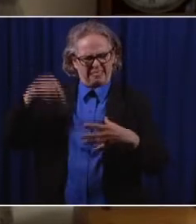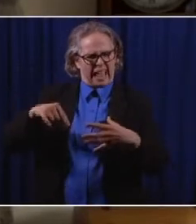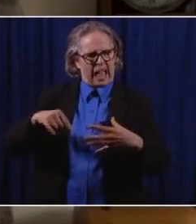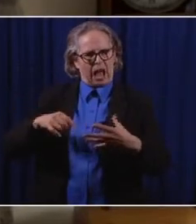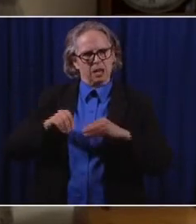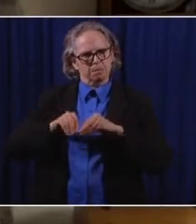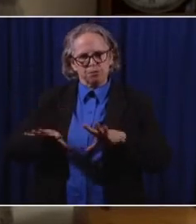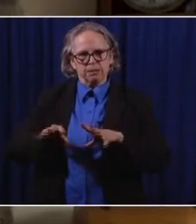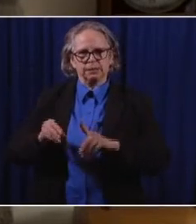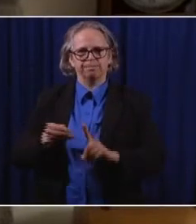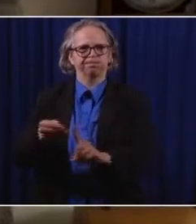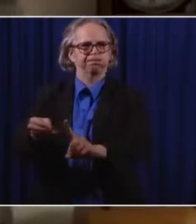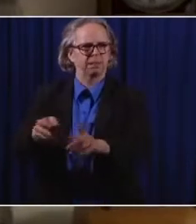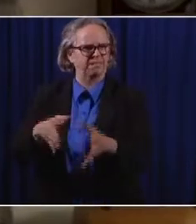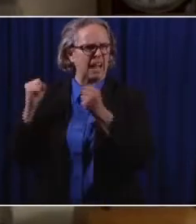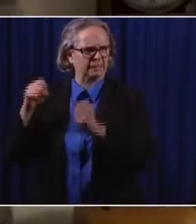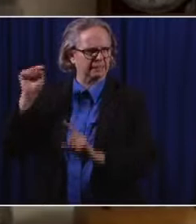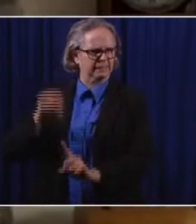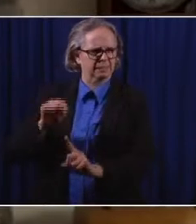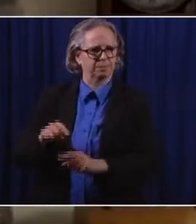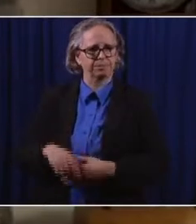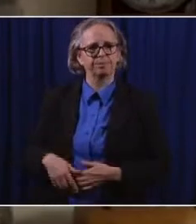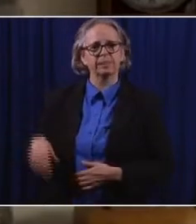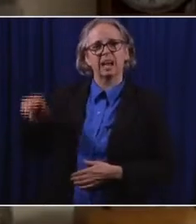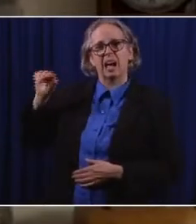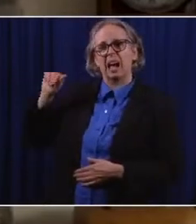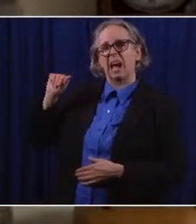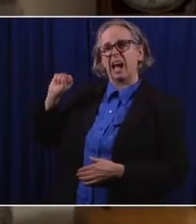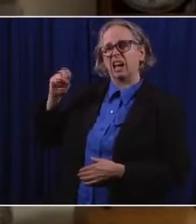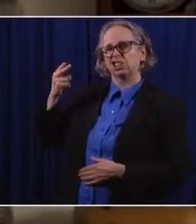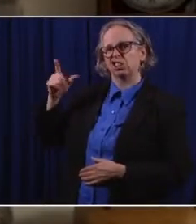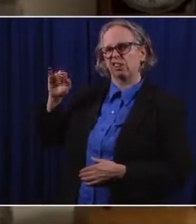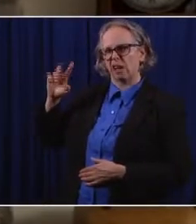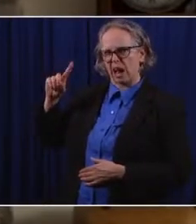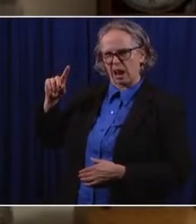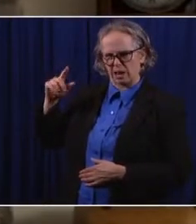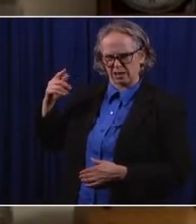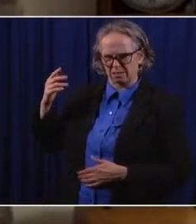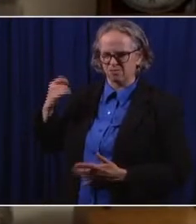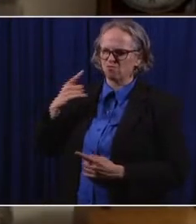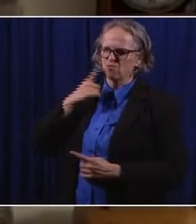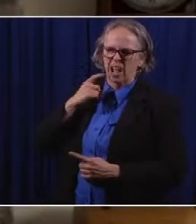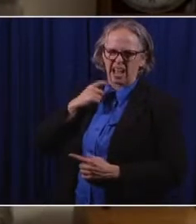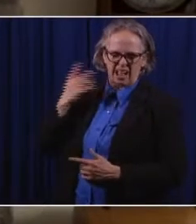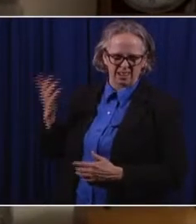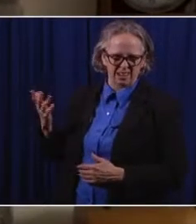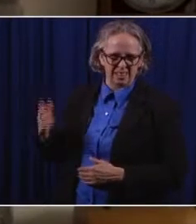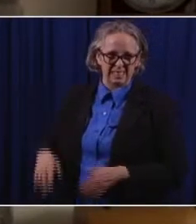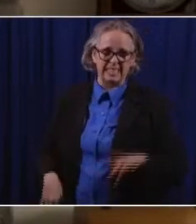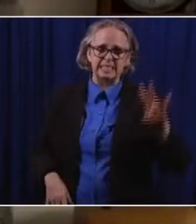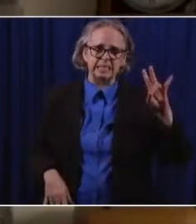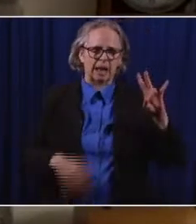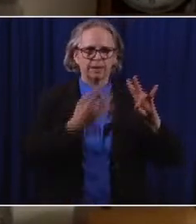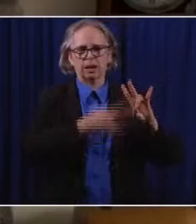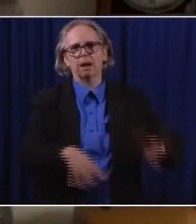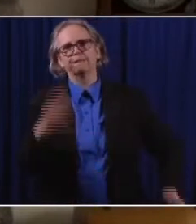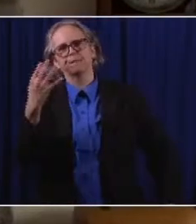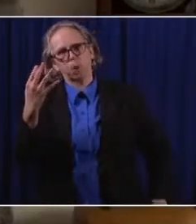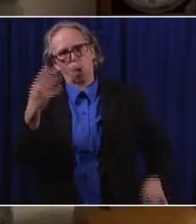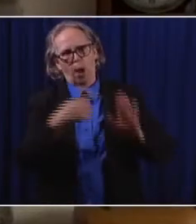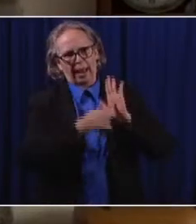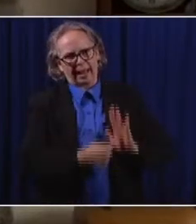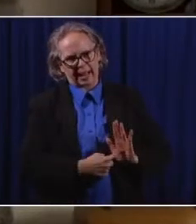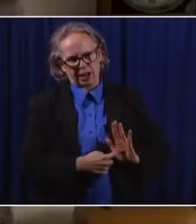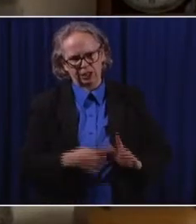they're seeing. Ashland County. Ashland County continues red this week. The county meets 4 indicators and is seeing a sustained increase